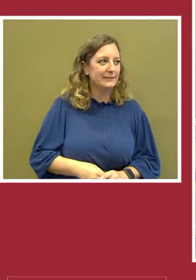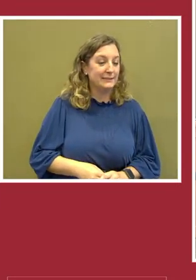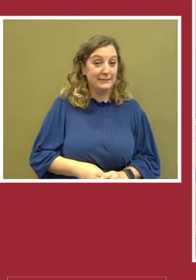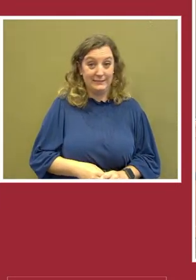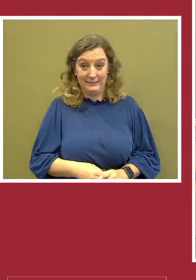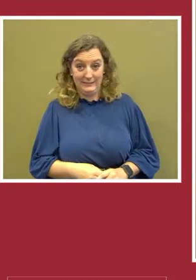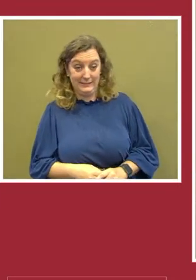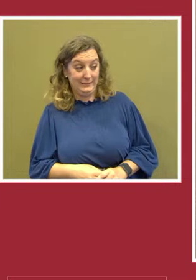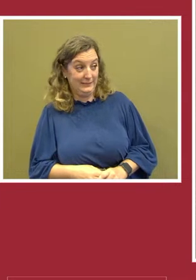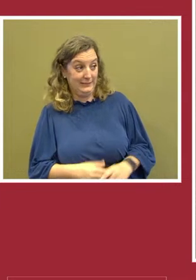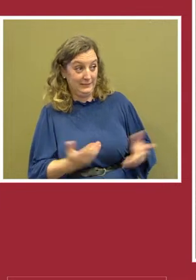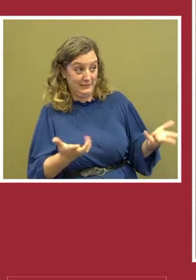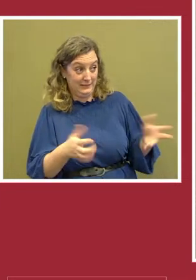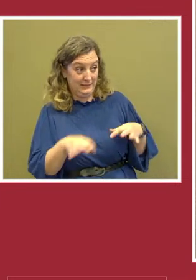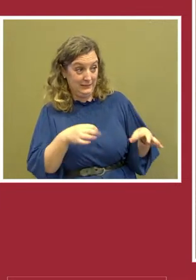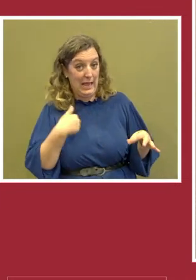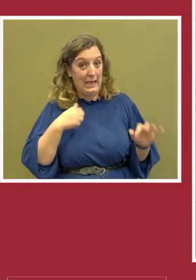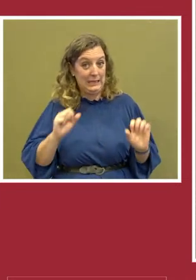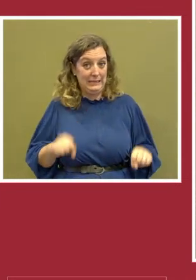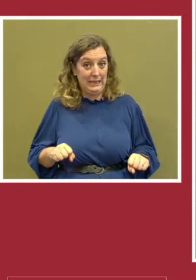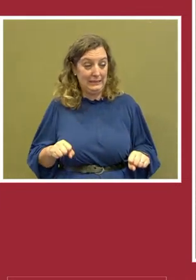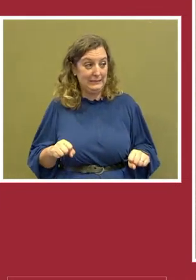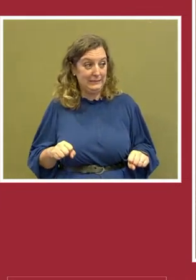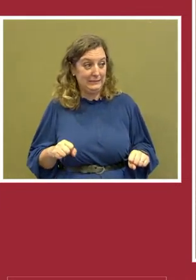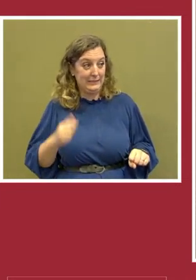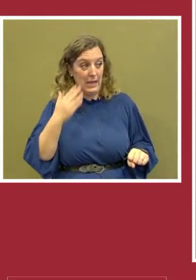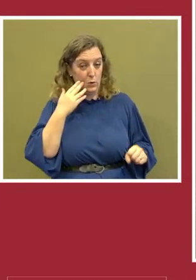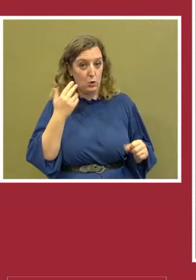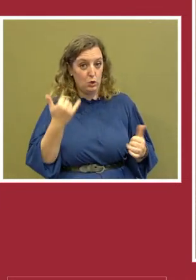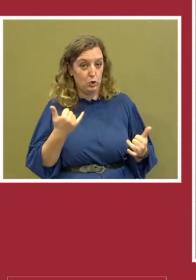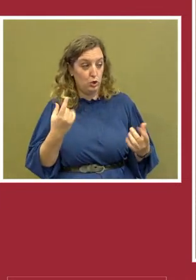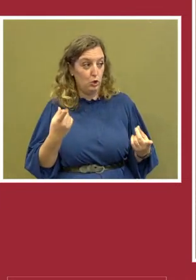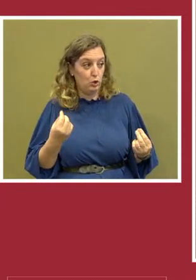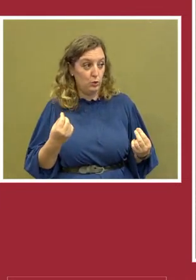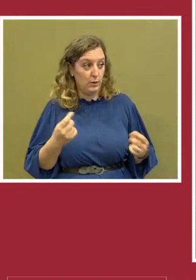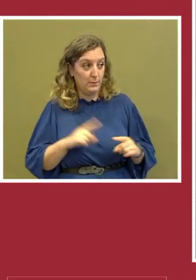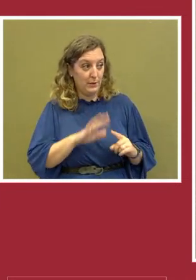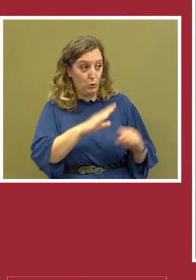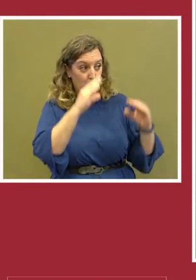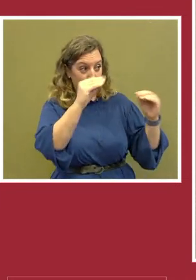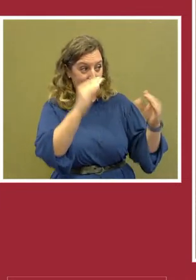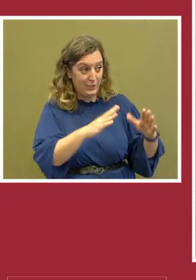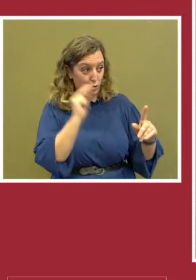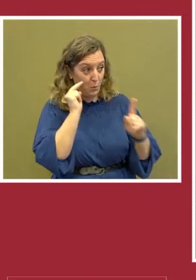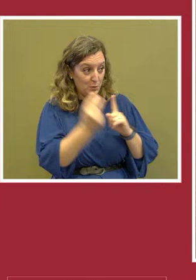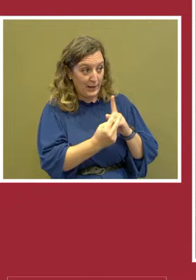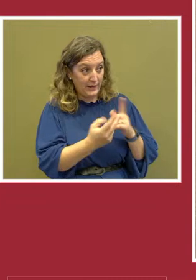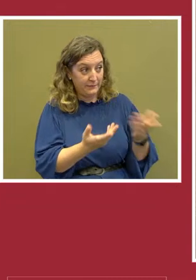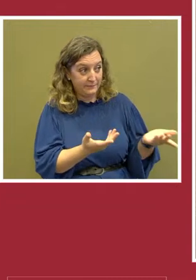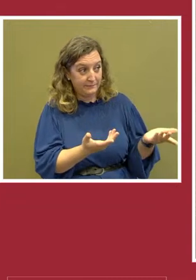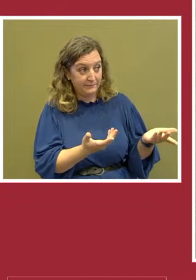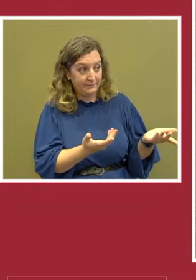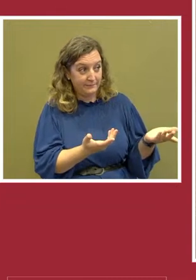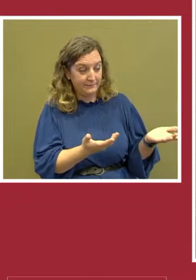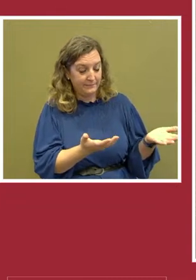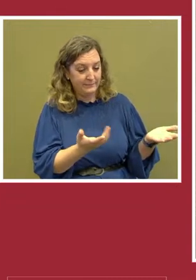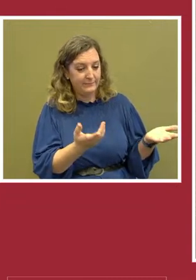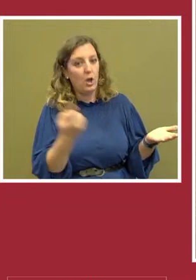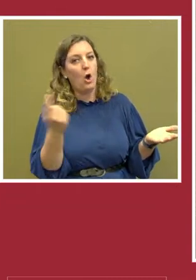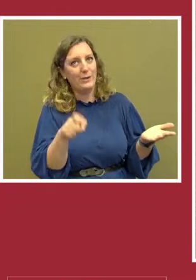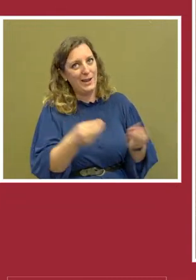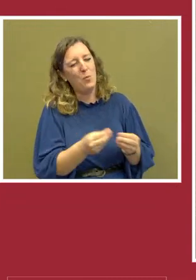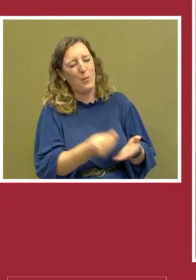Well, do you want to talk to that, Becky? I can talk about, I know what we currently do, but do you want to give your teacher perspective as well? You always need more funding,